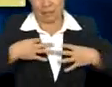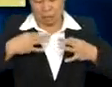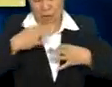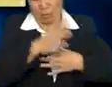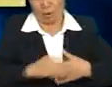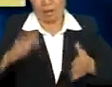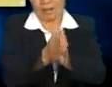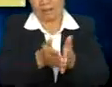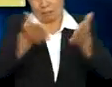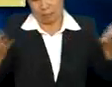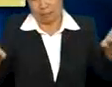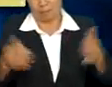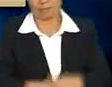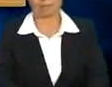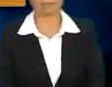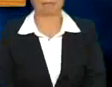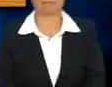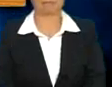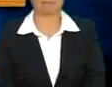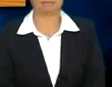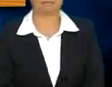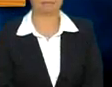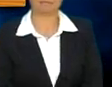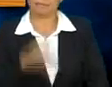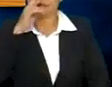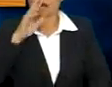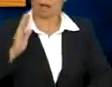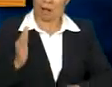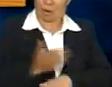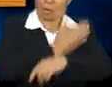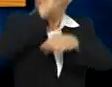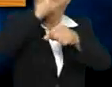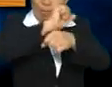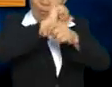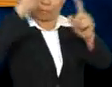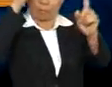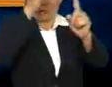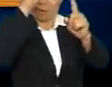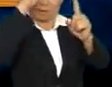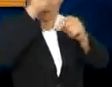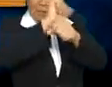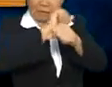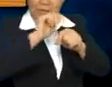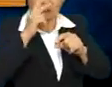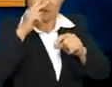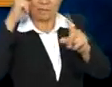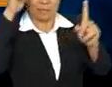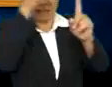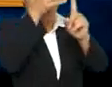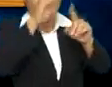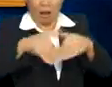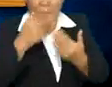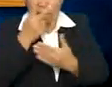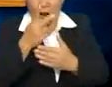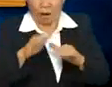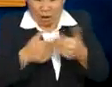cloth and a newspaper. Our mission today is to see how good they are